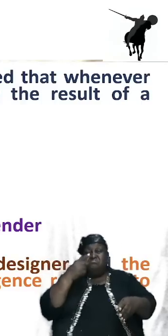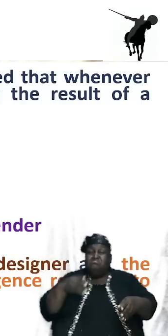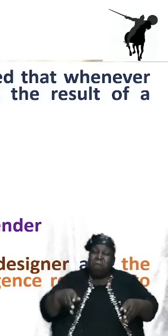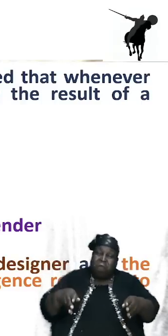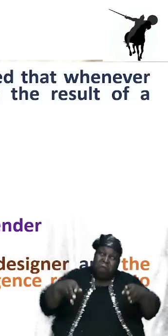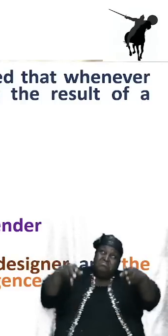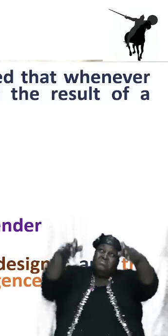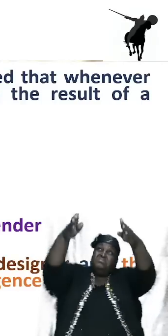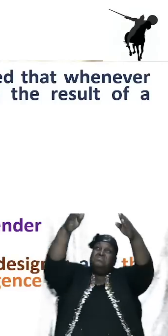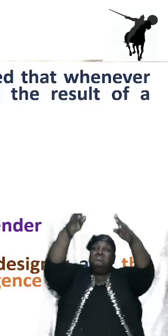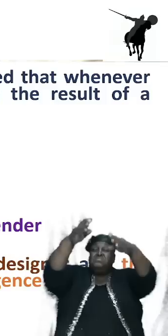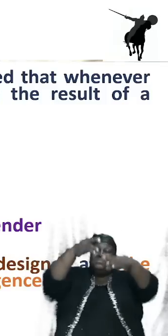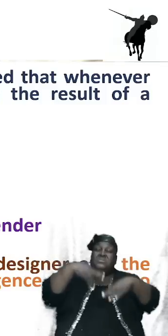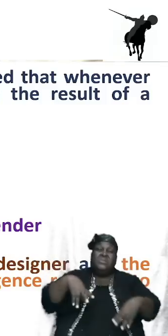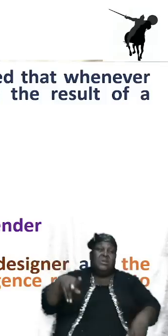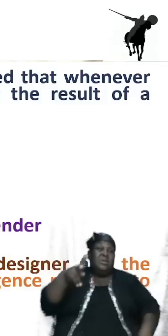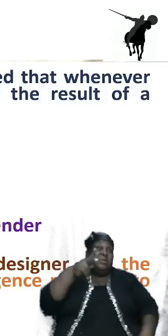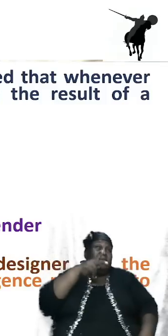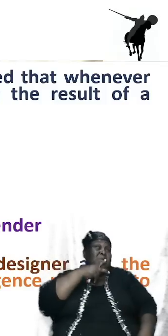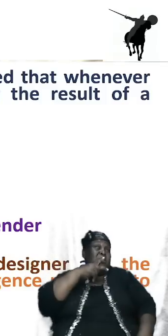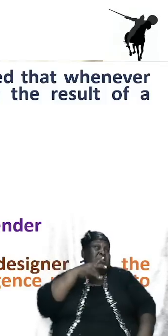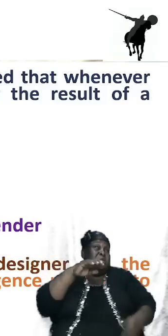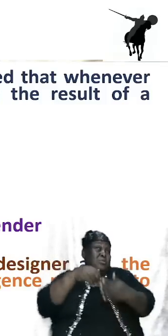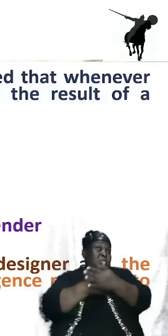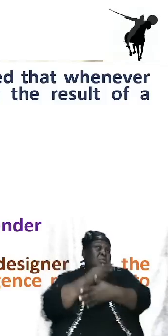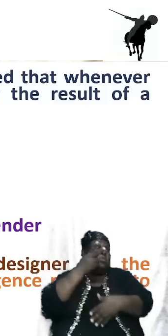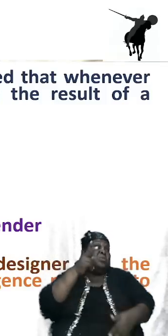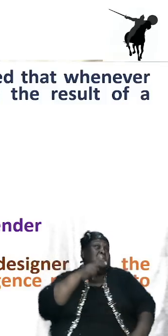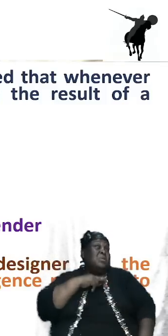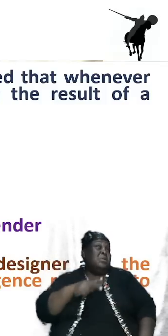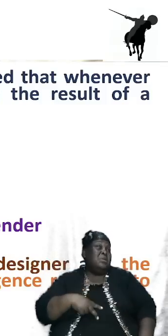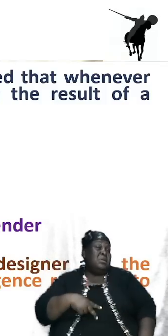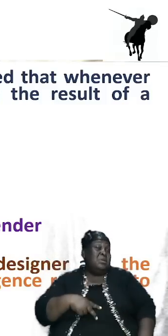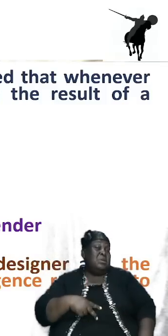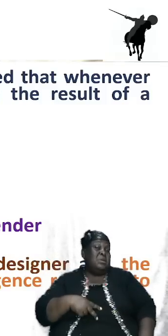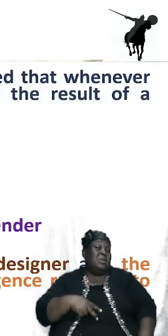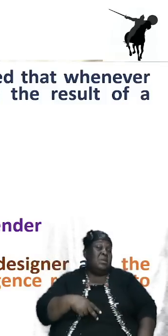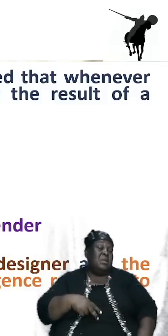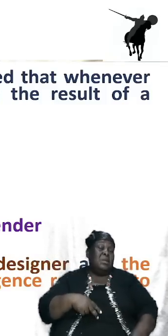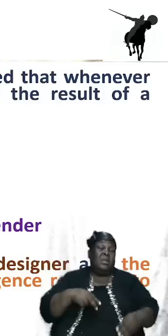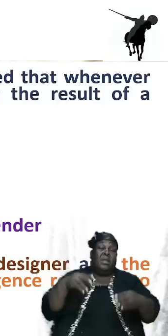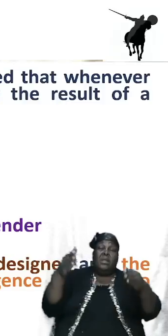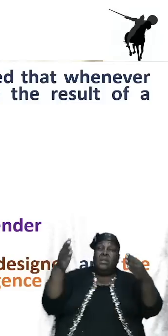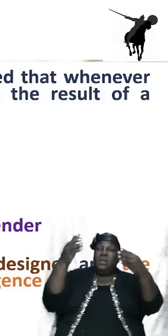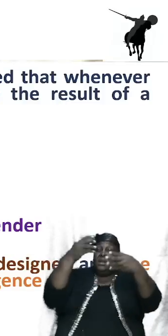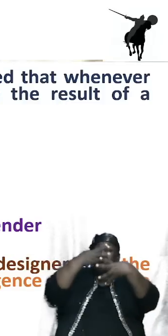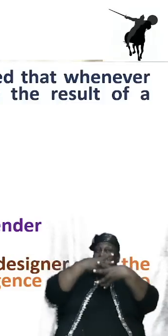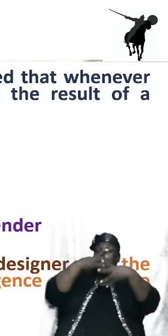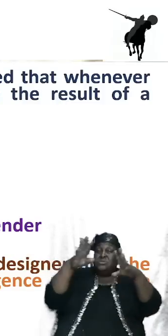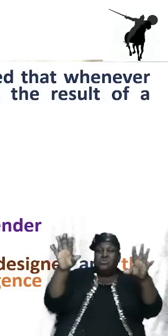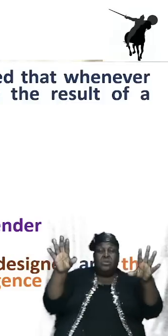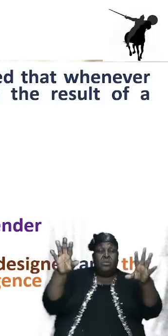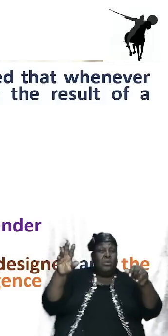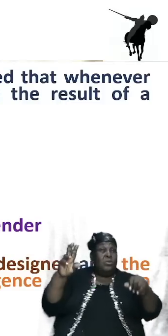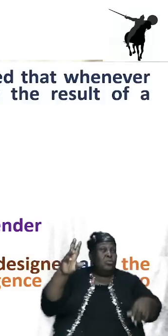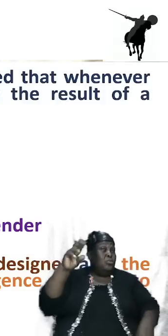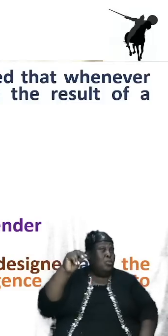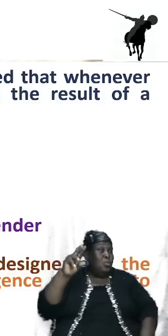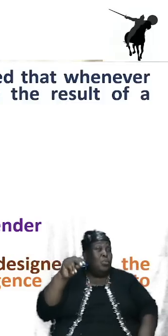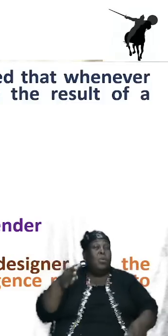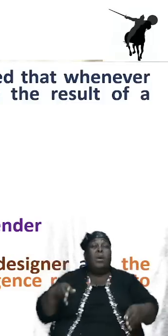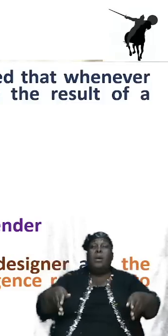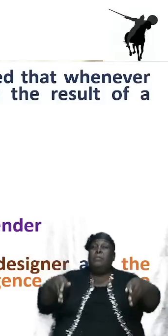me no know. Some earthquake happened and the blocks fall into play and the glasses come and everything was in. No, a